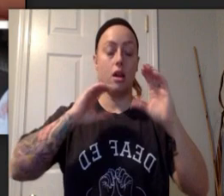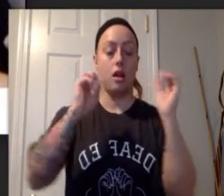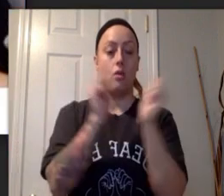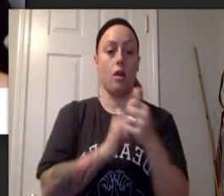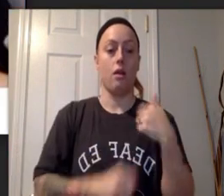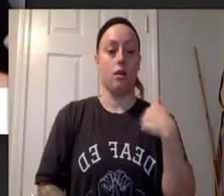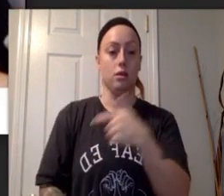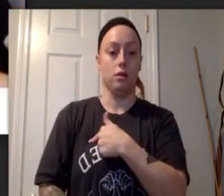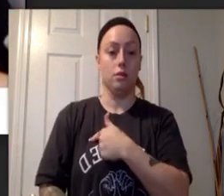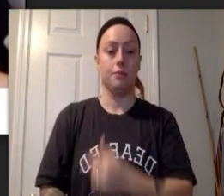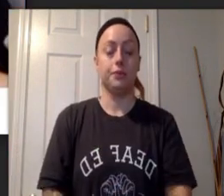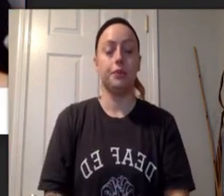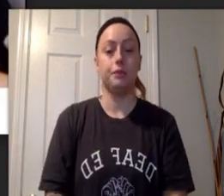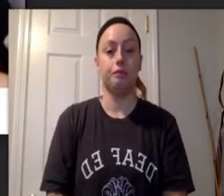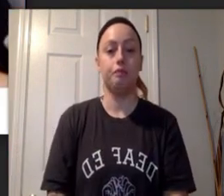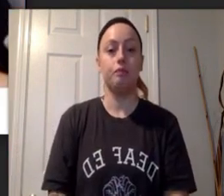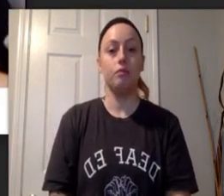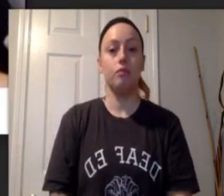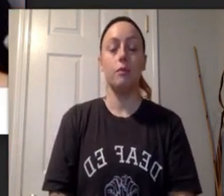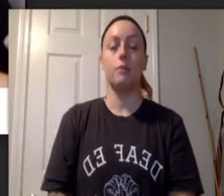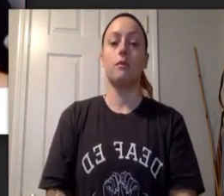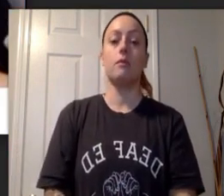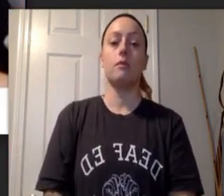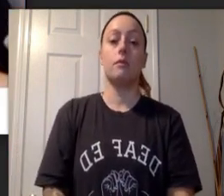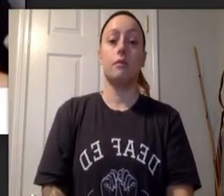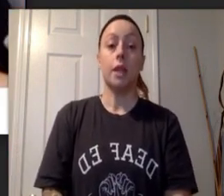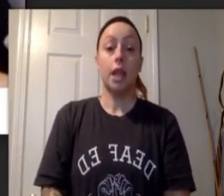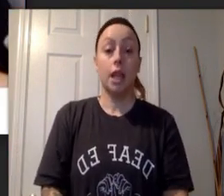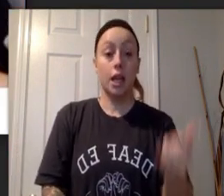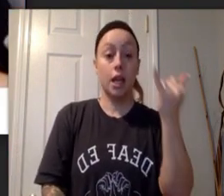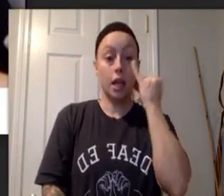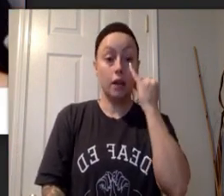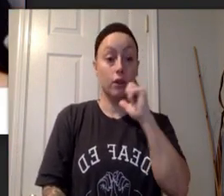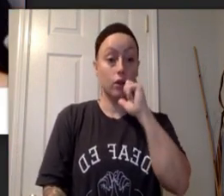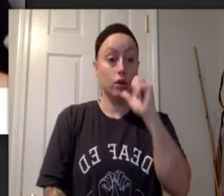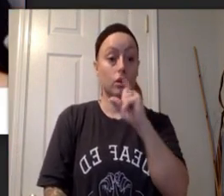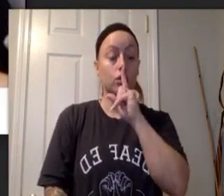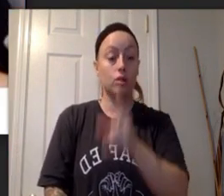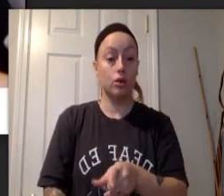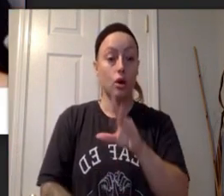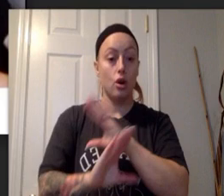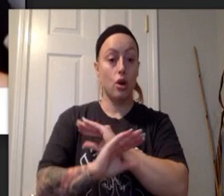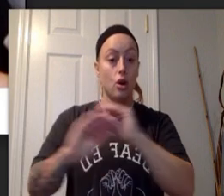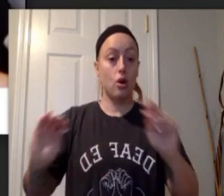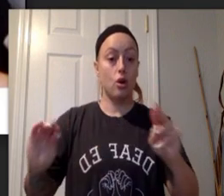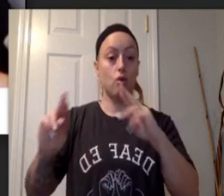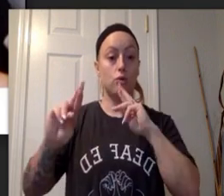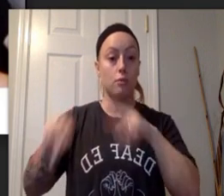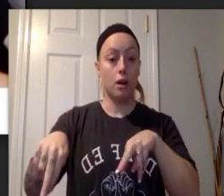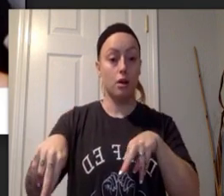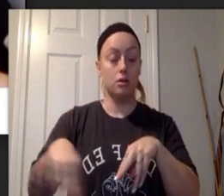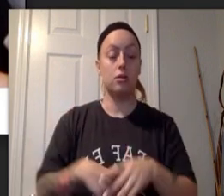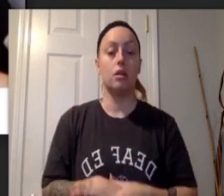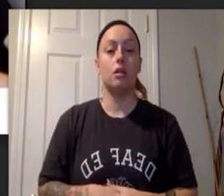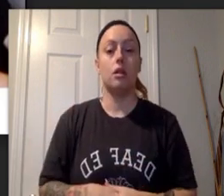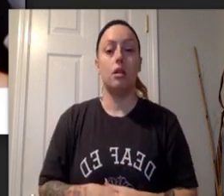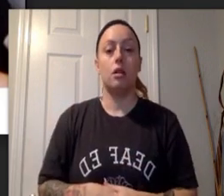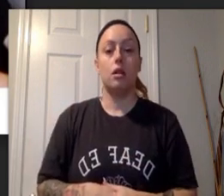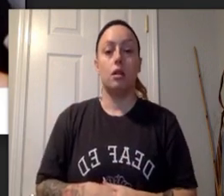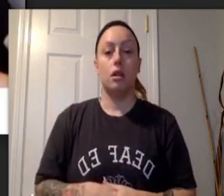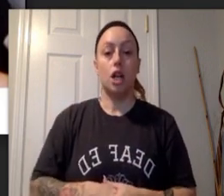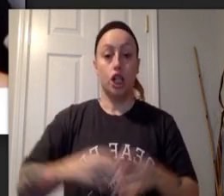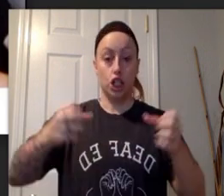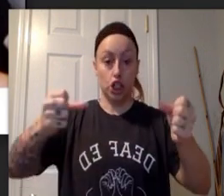us. If we're still unsure and we can't get a verbal response, we want to do what's called the shake, shout, sternum rub method,